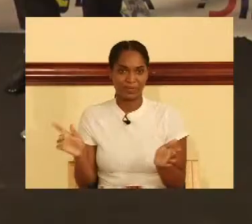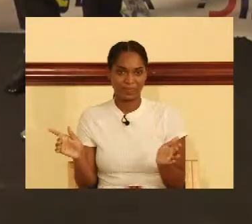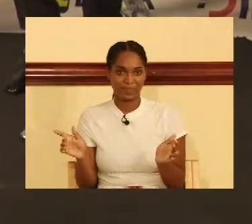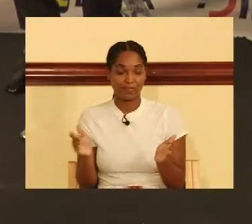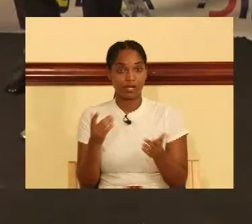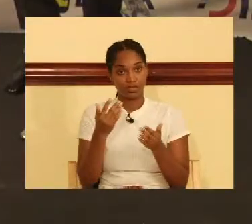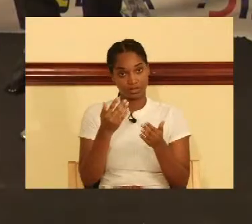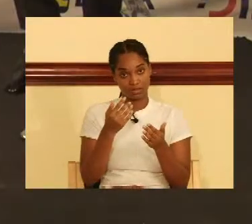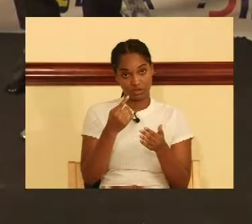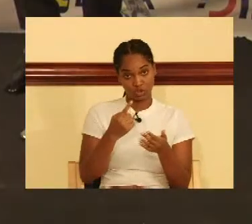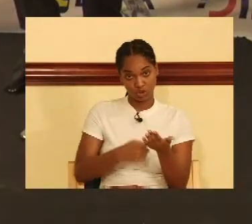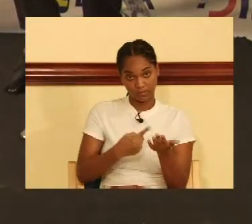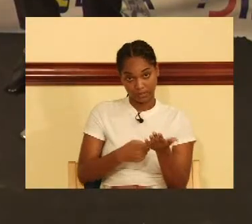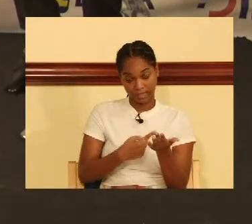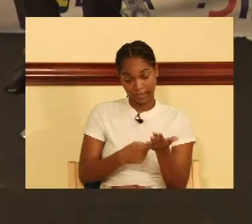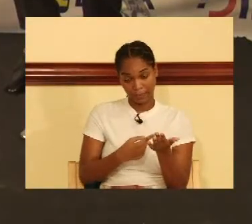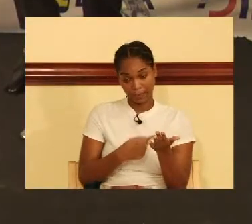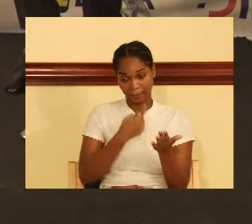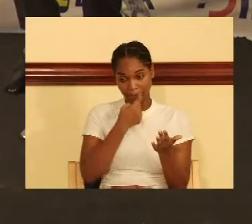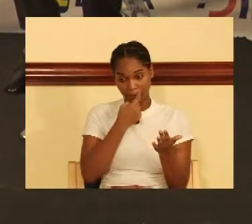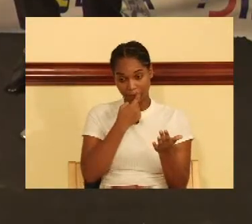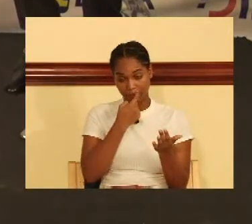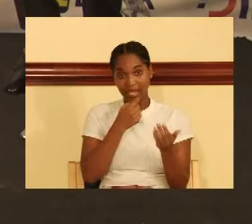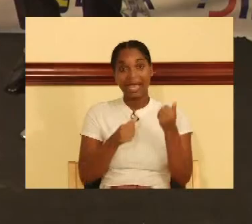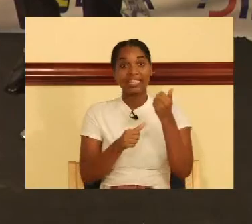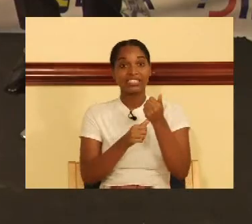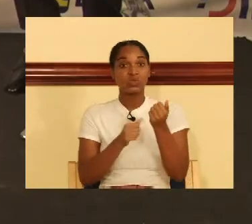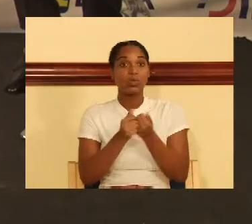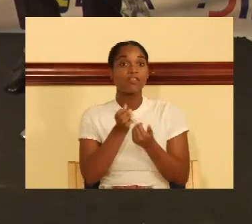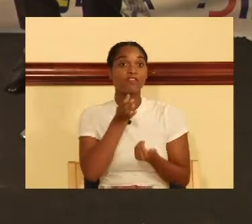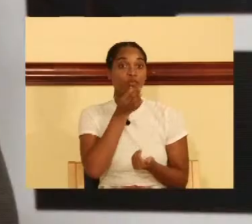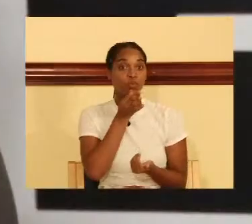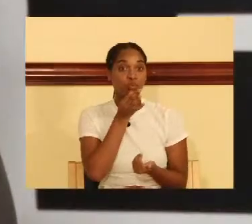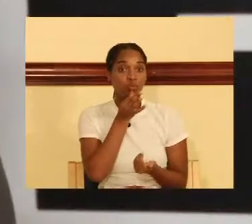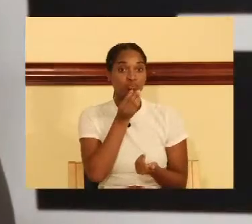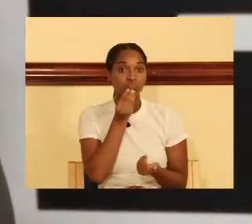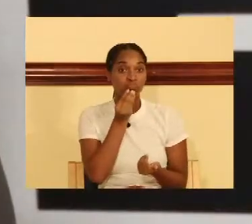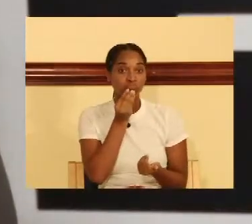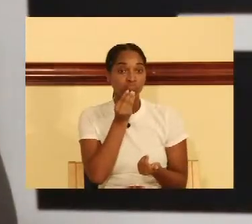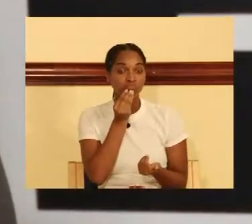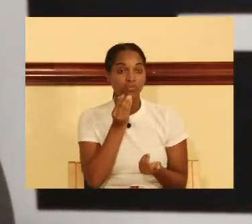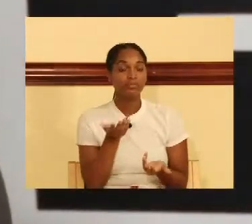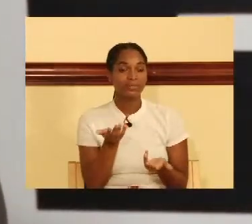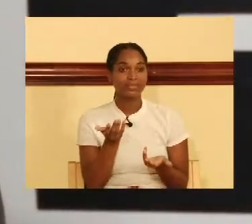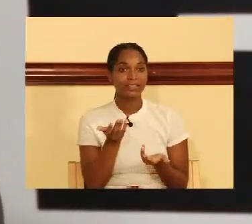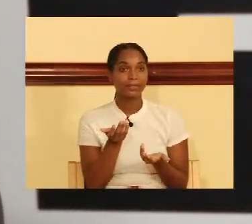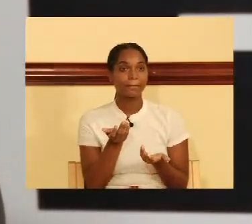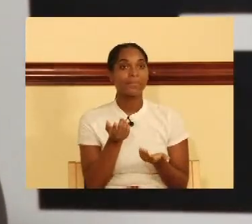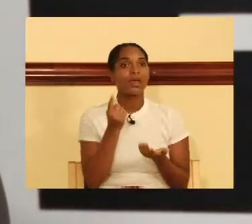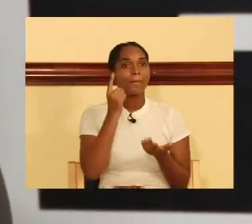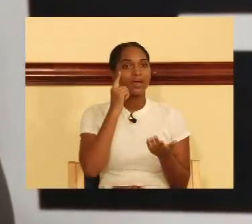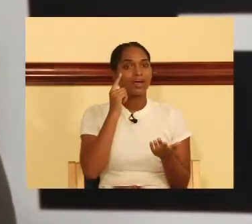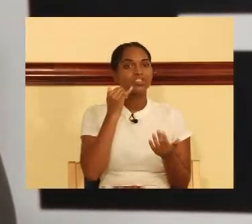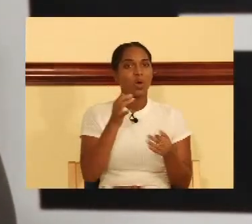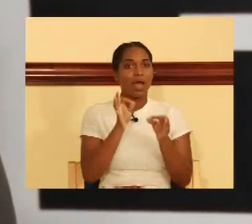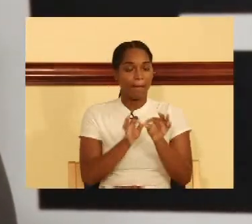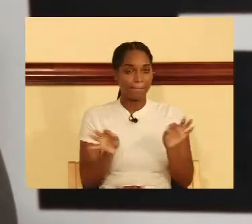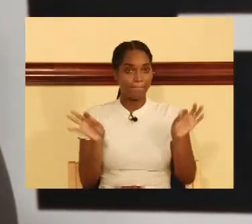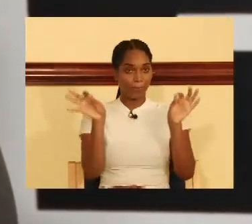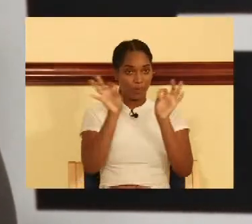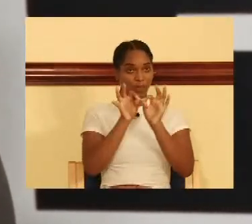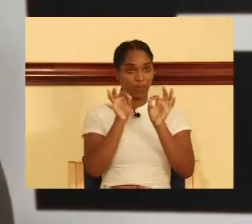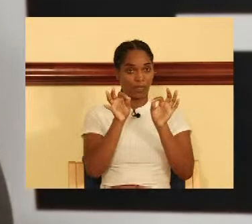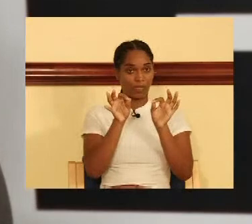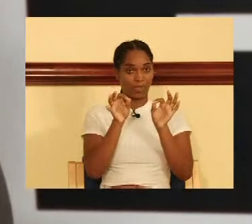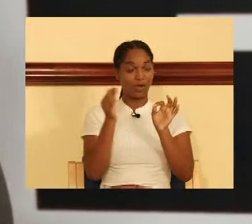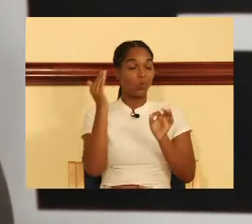it is assistance with food. I'll go back to say that because it has become such an important,